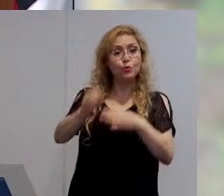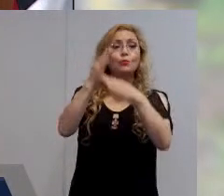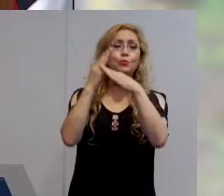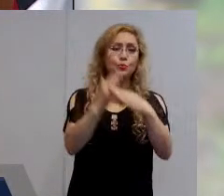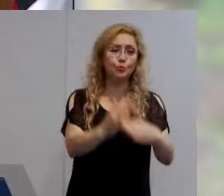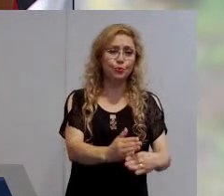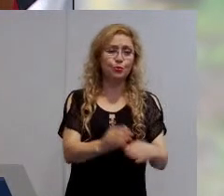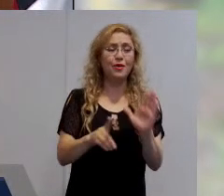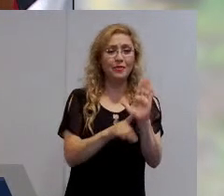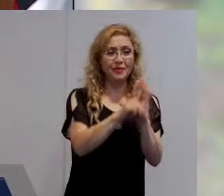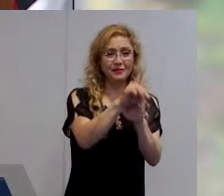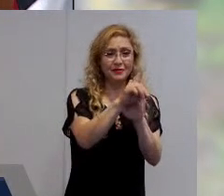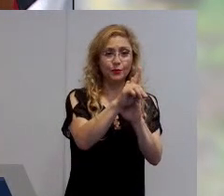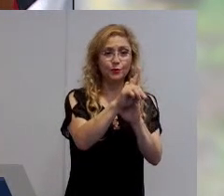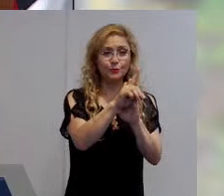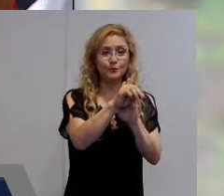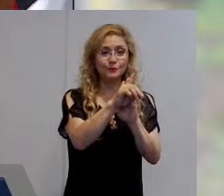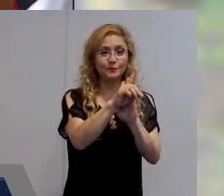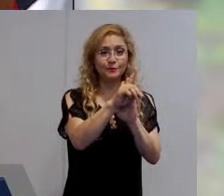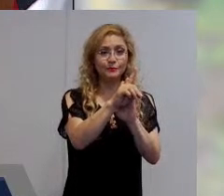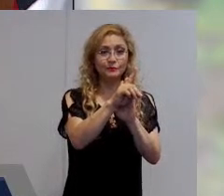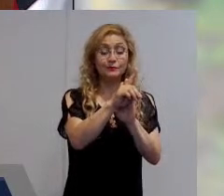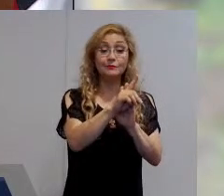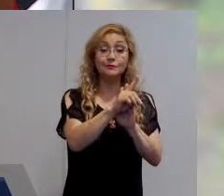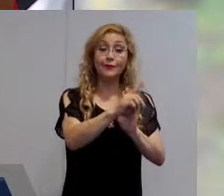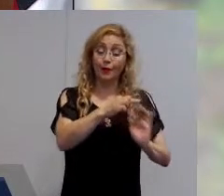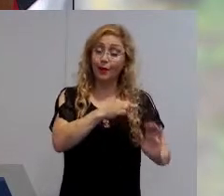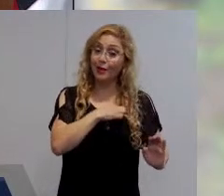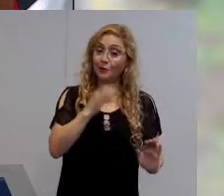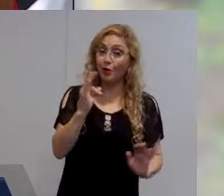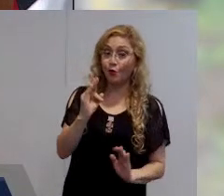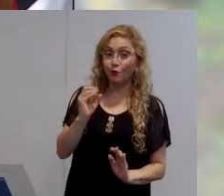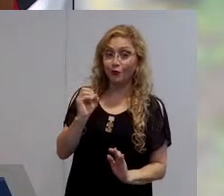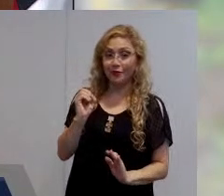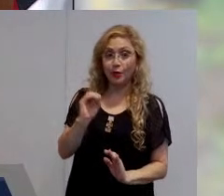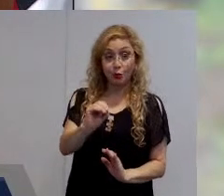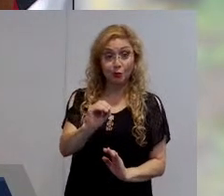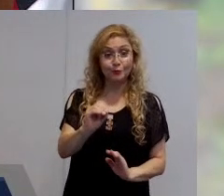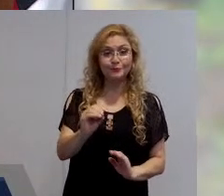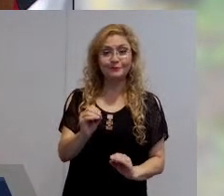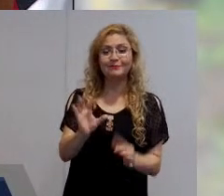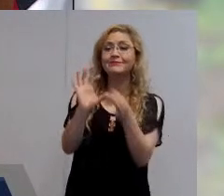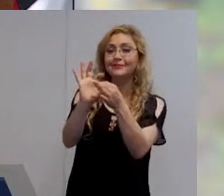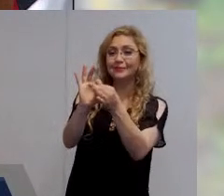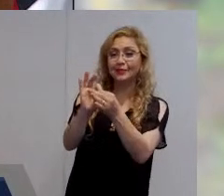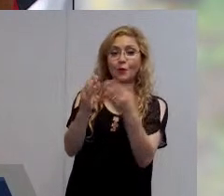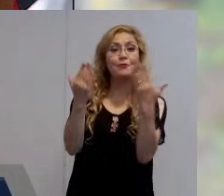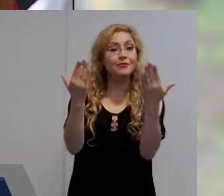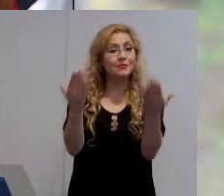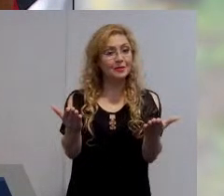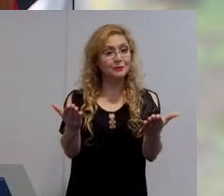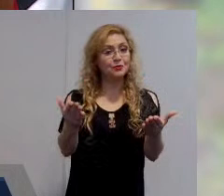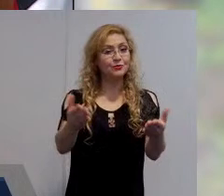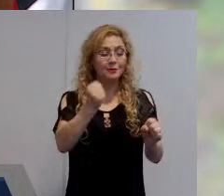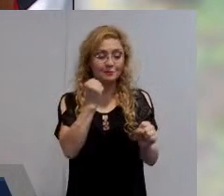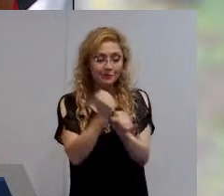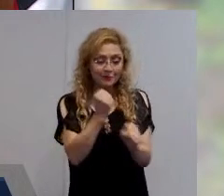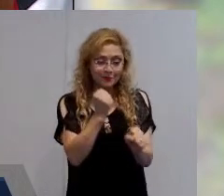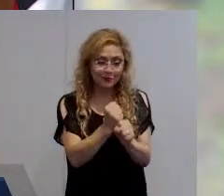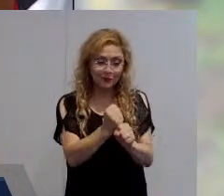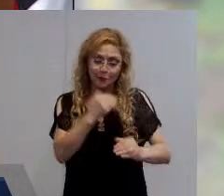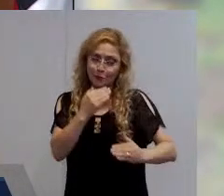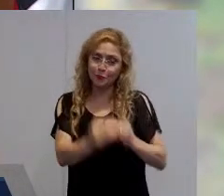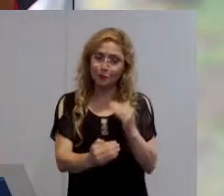for sustainable farming and development. On behalf of FAO, I confirm our disposition